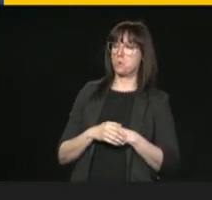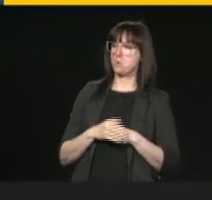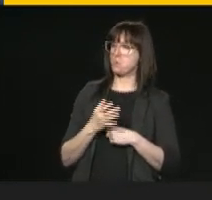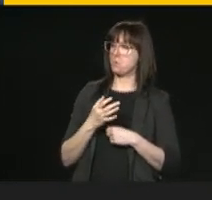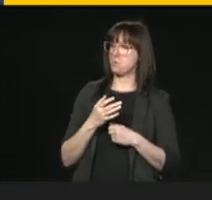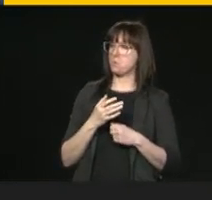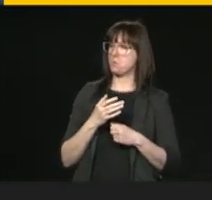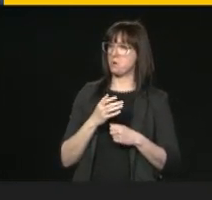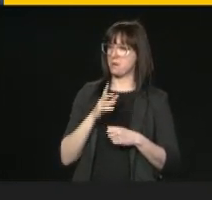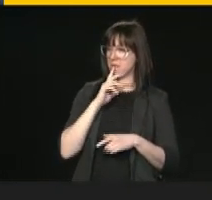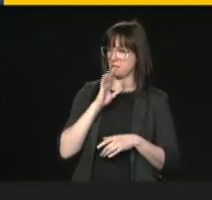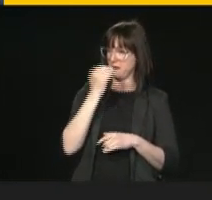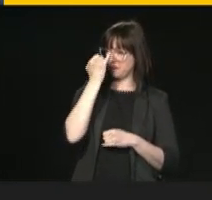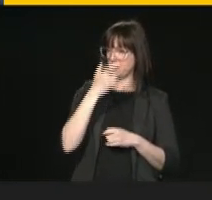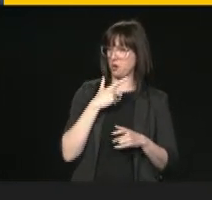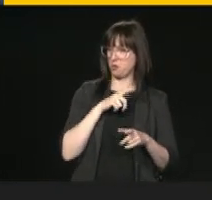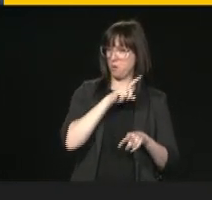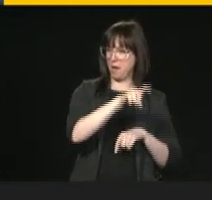The